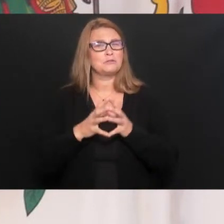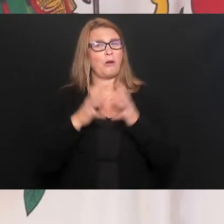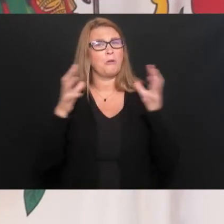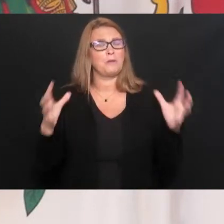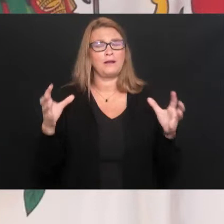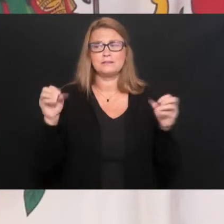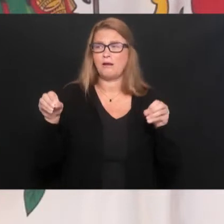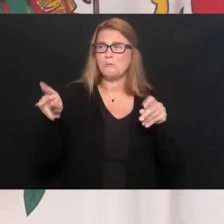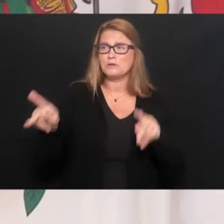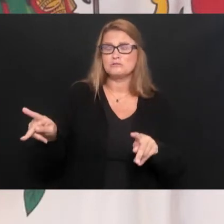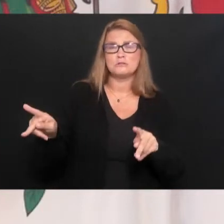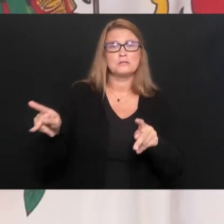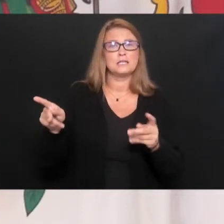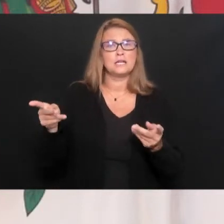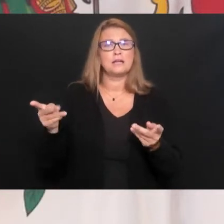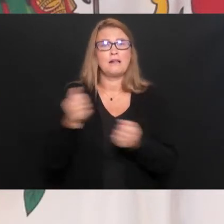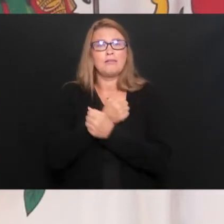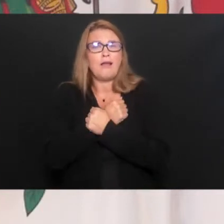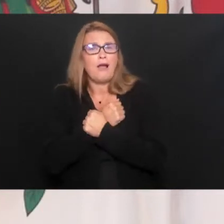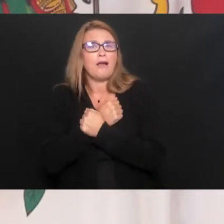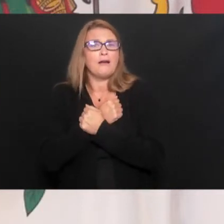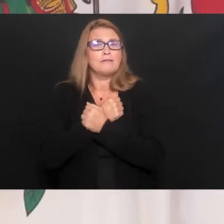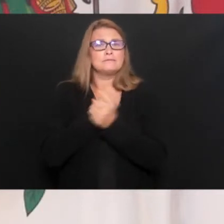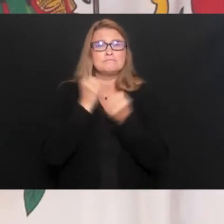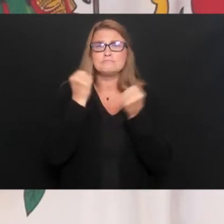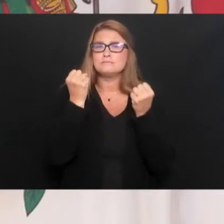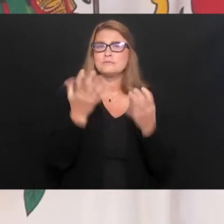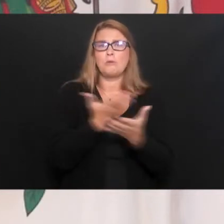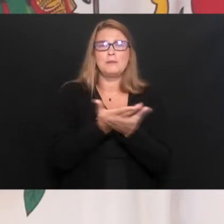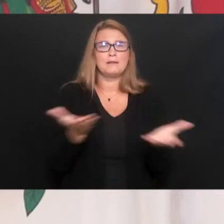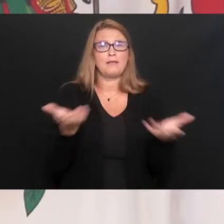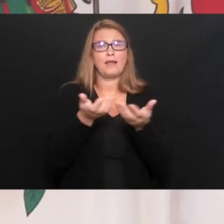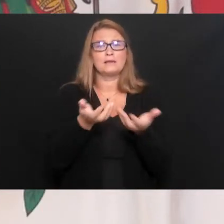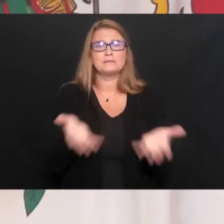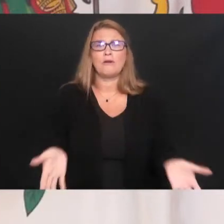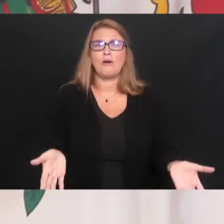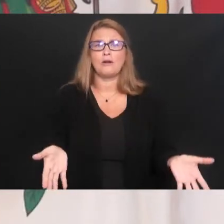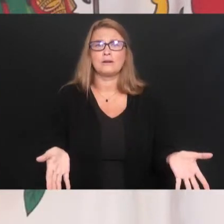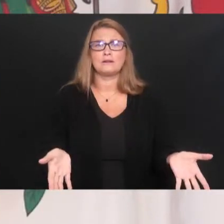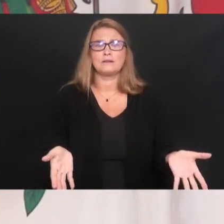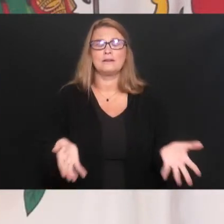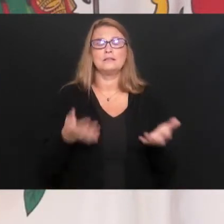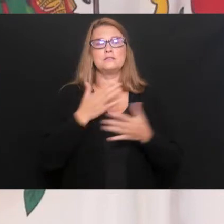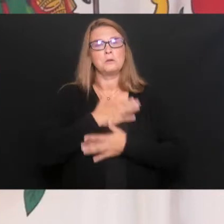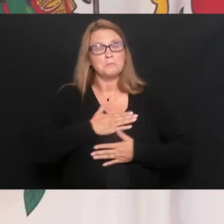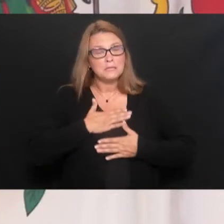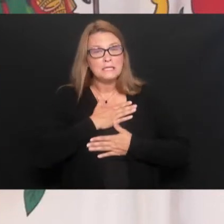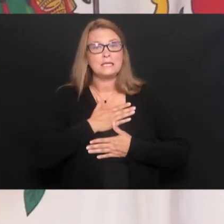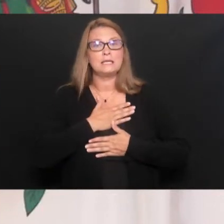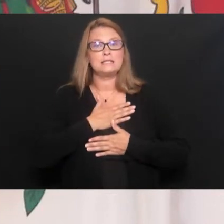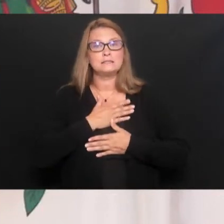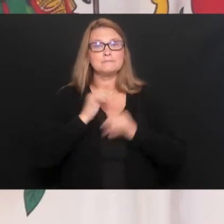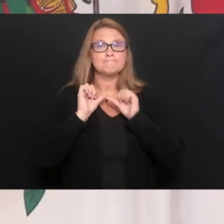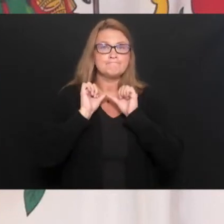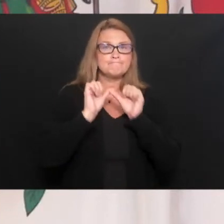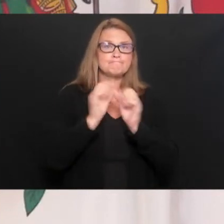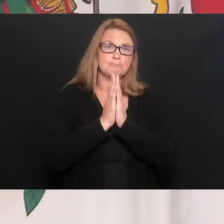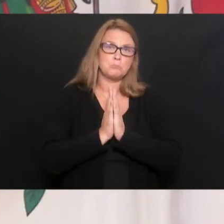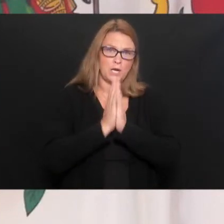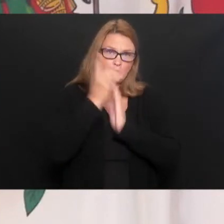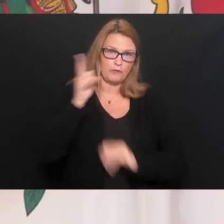opportunity, we've lost love, we've lost so much. So absolutely, please, please keep these people in your